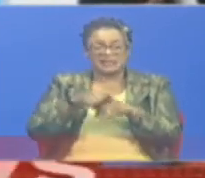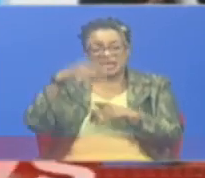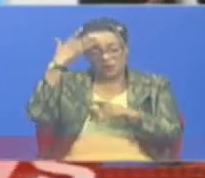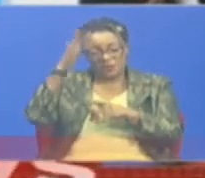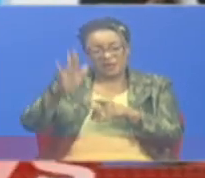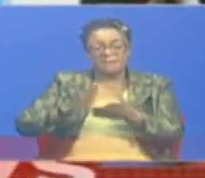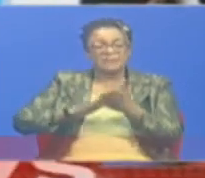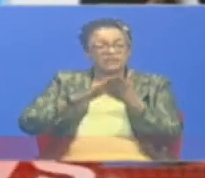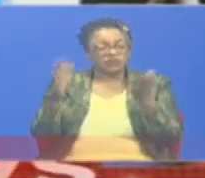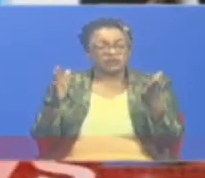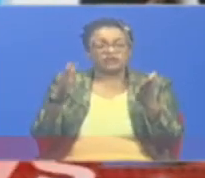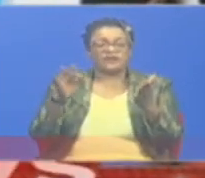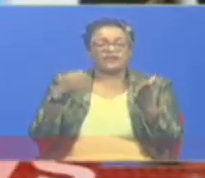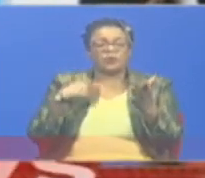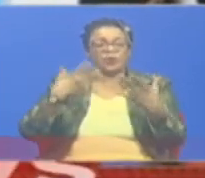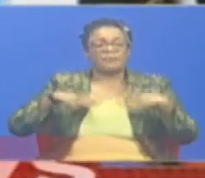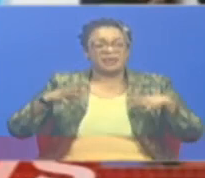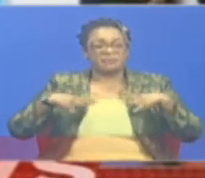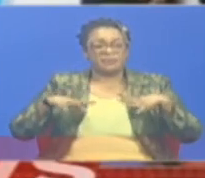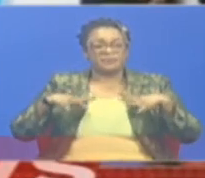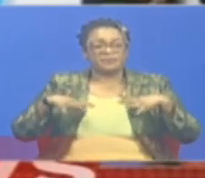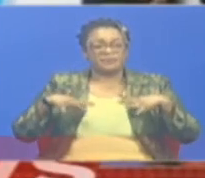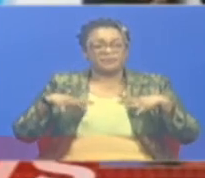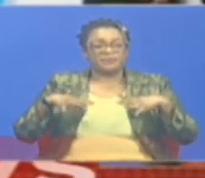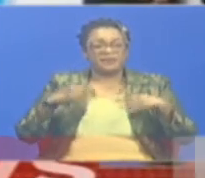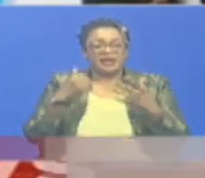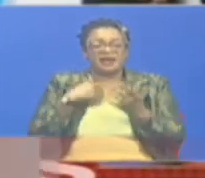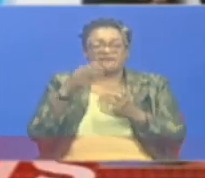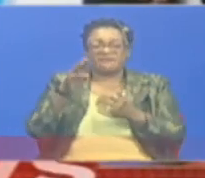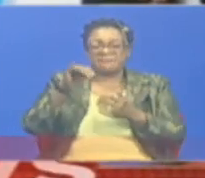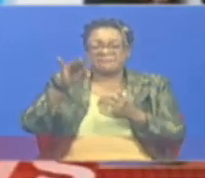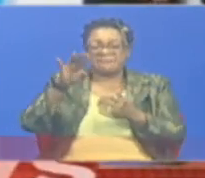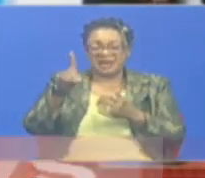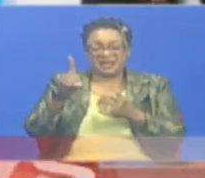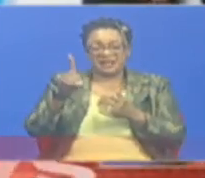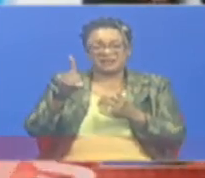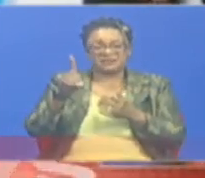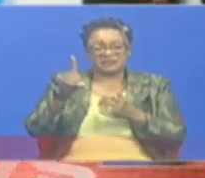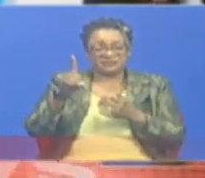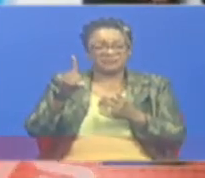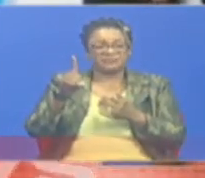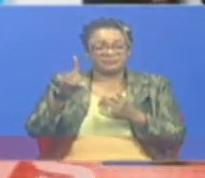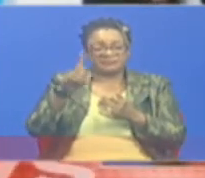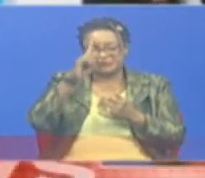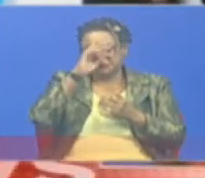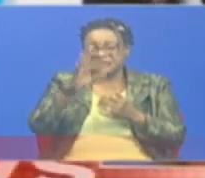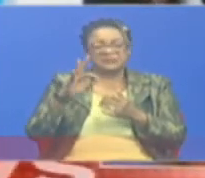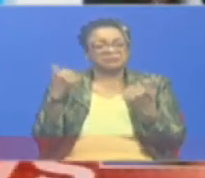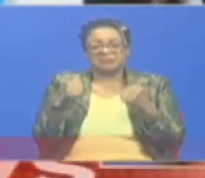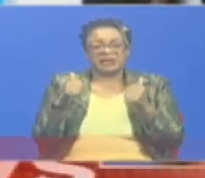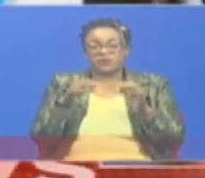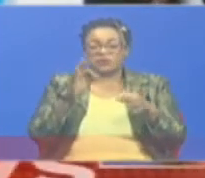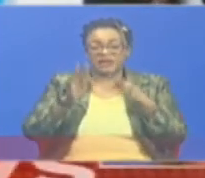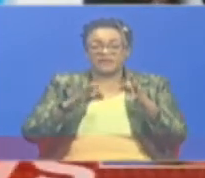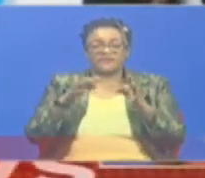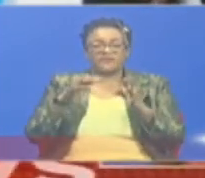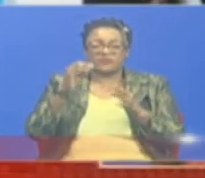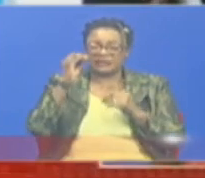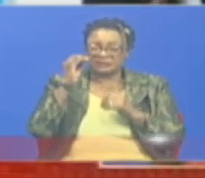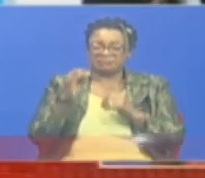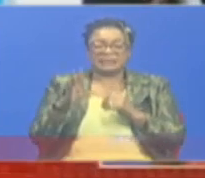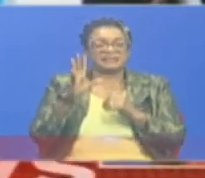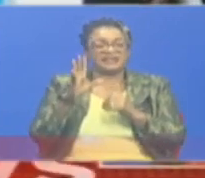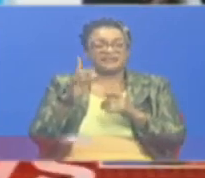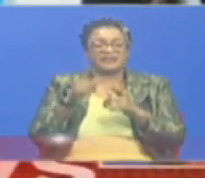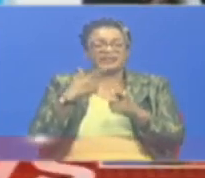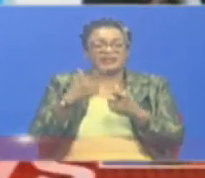people tend to have a mild form of the disease. So if we are to go for very expensive compounds,